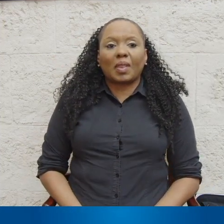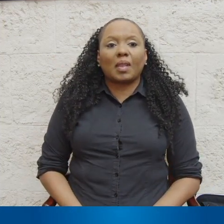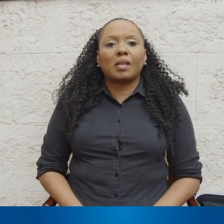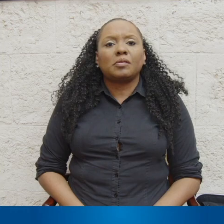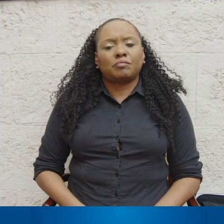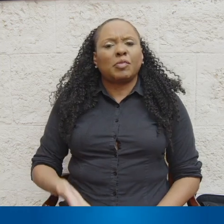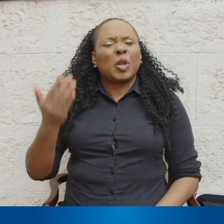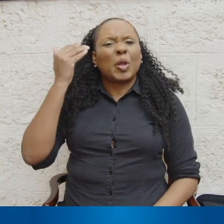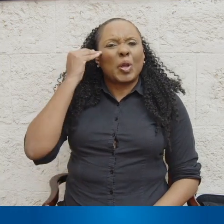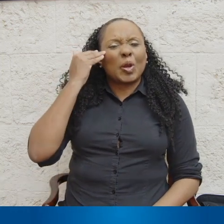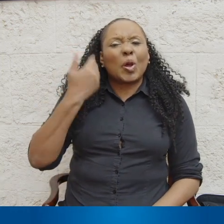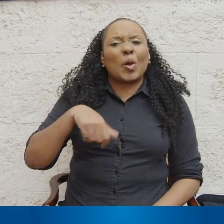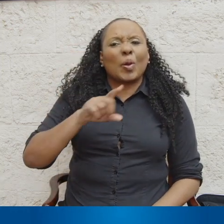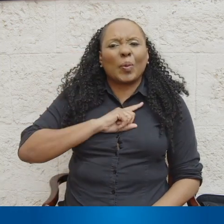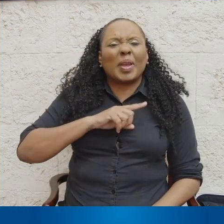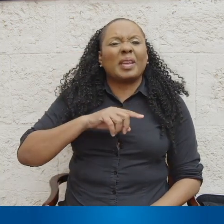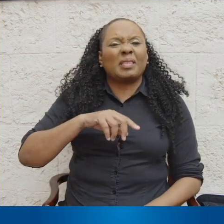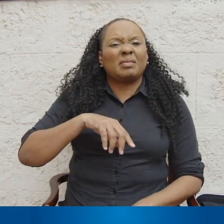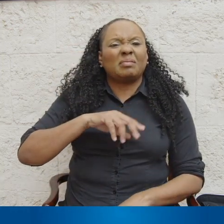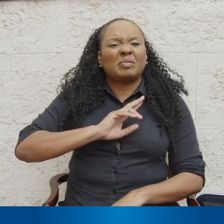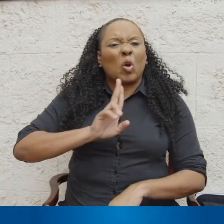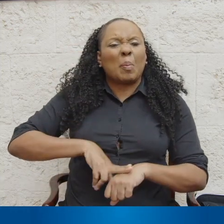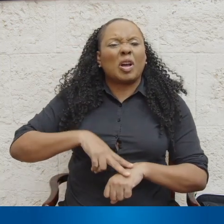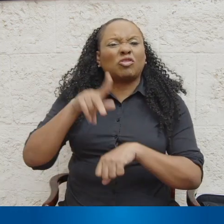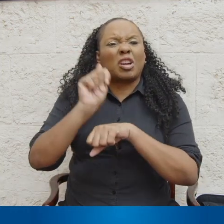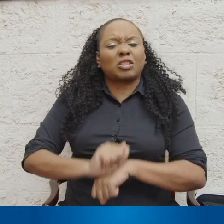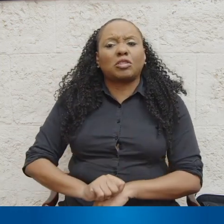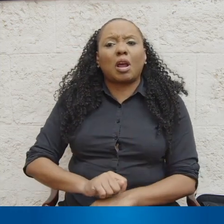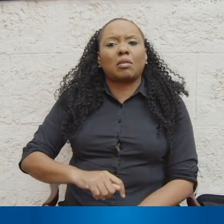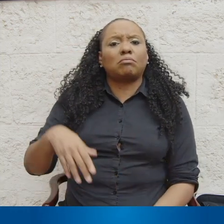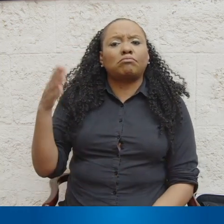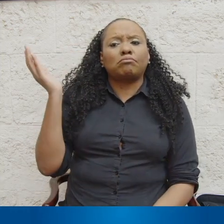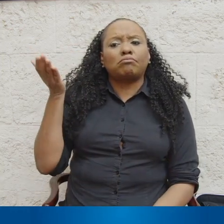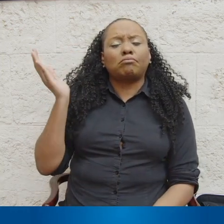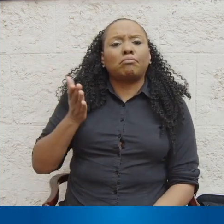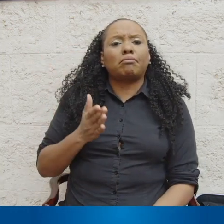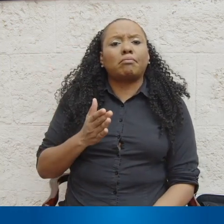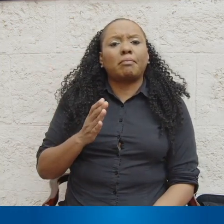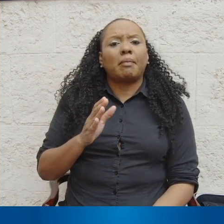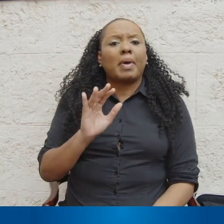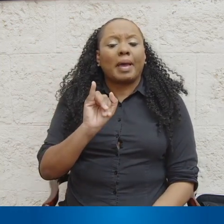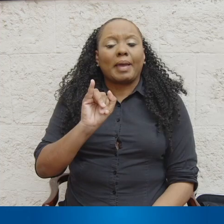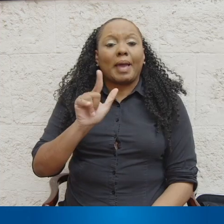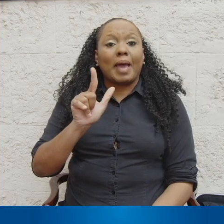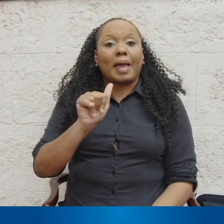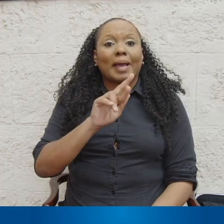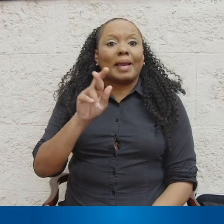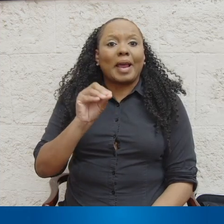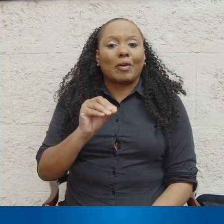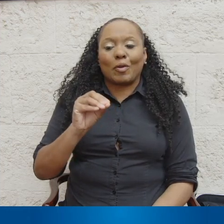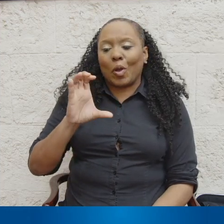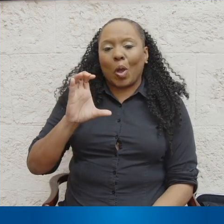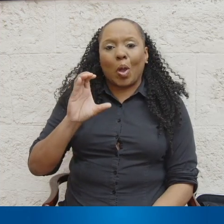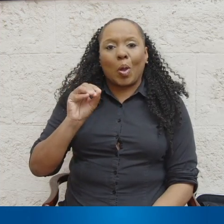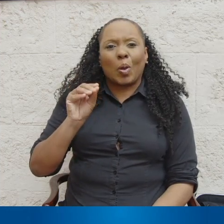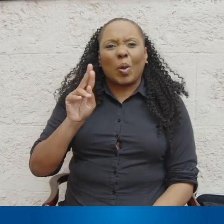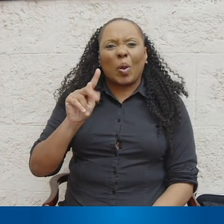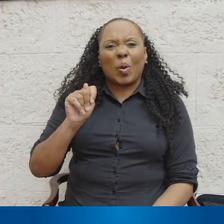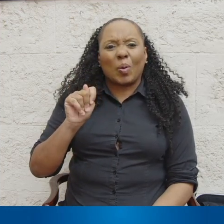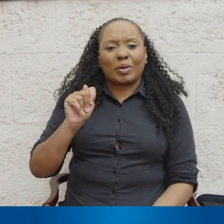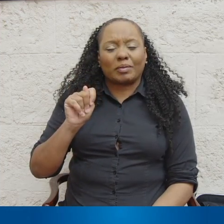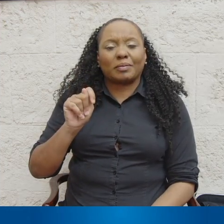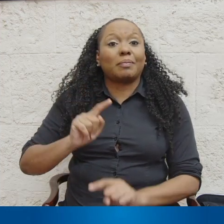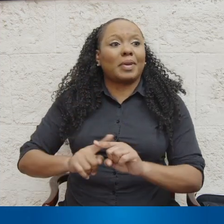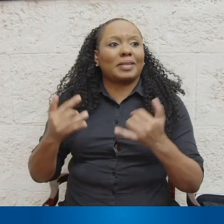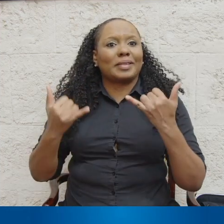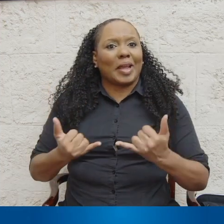in Ilara Court, but as you all know, the estimates are going on right now, and that commands the attention of all of the members of the lower house.